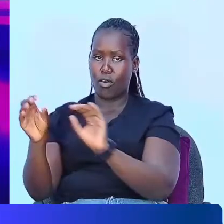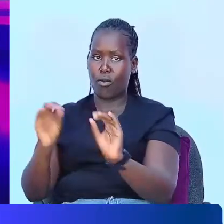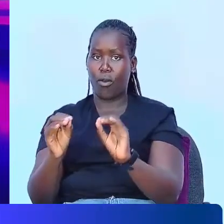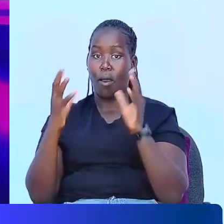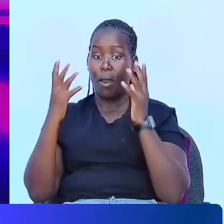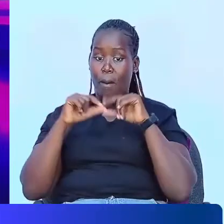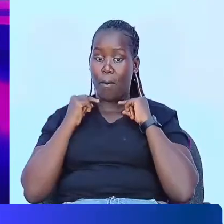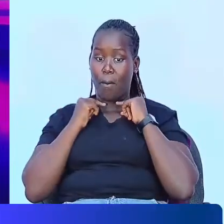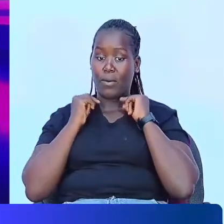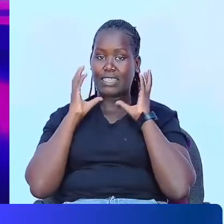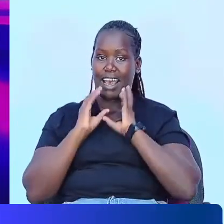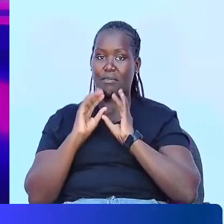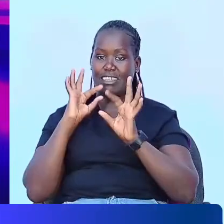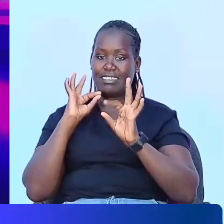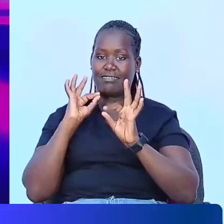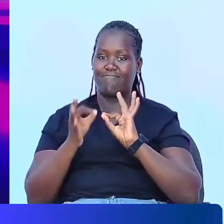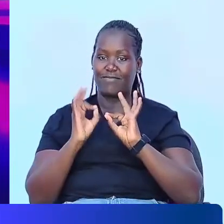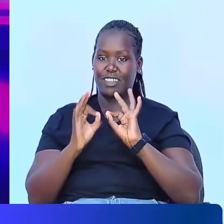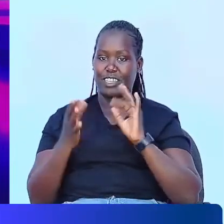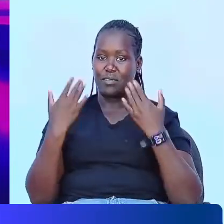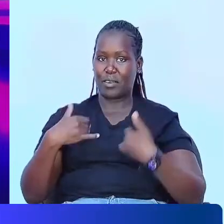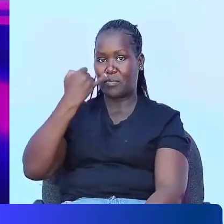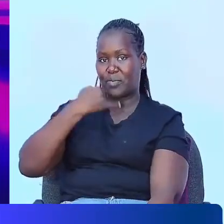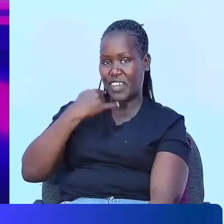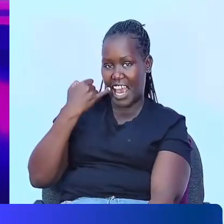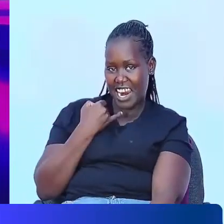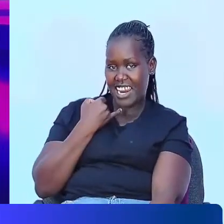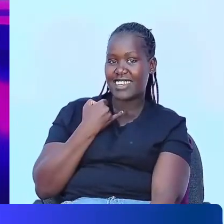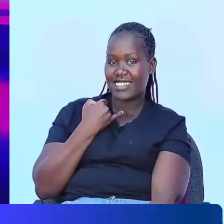Being your host, Alan Hubbard, sign language interpreter, Chebiwot, and good morning.